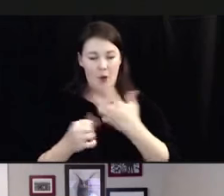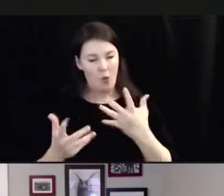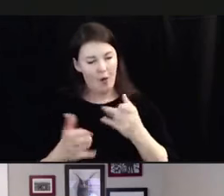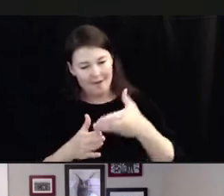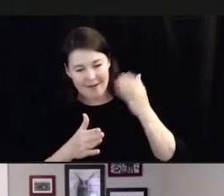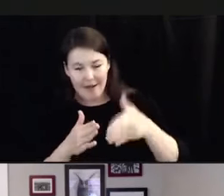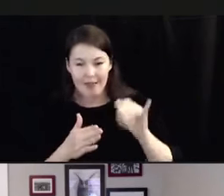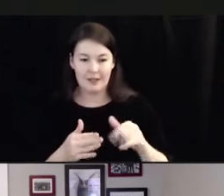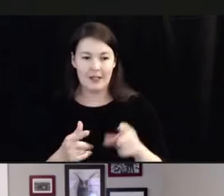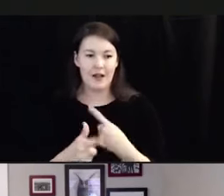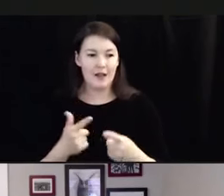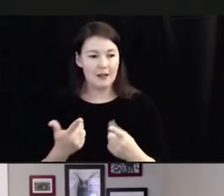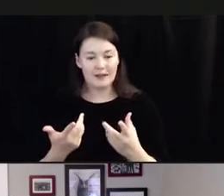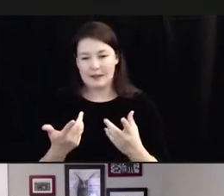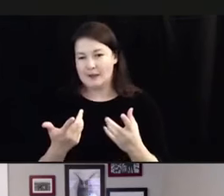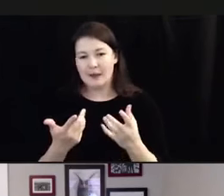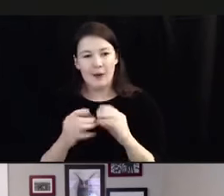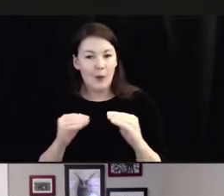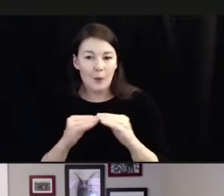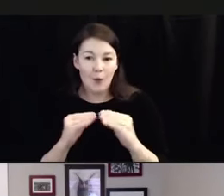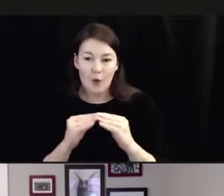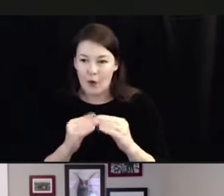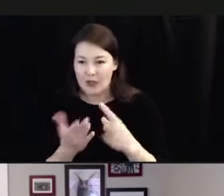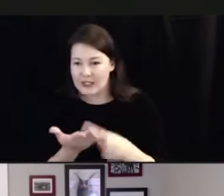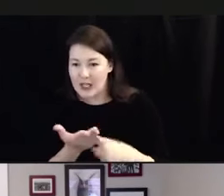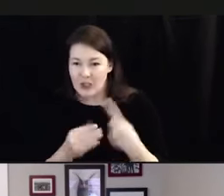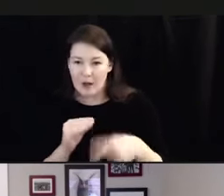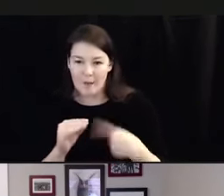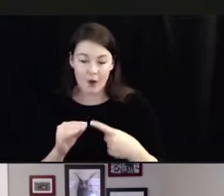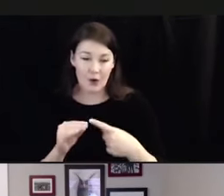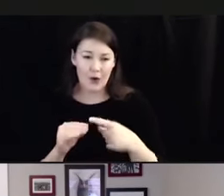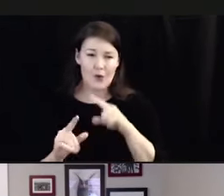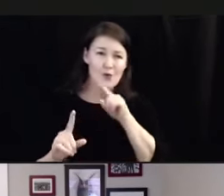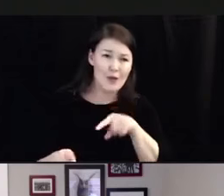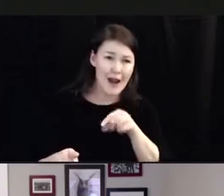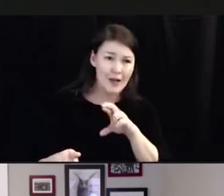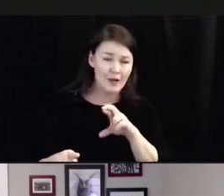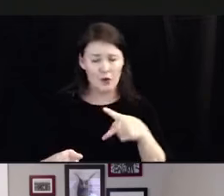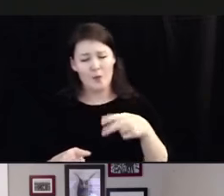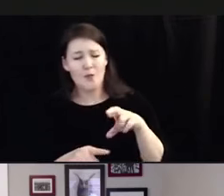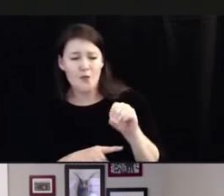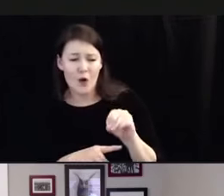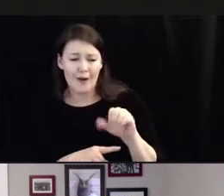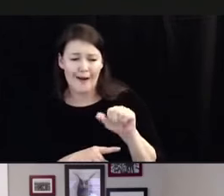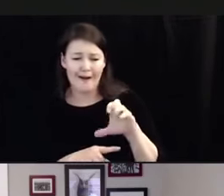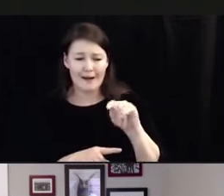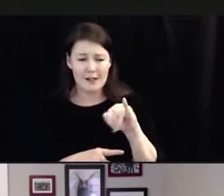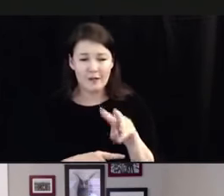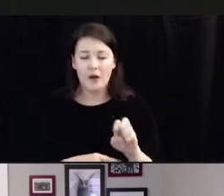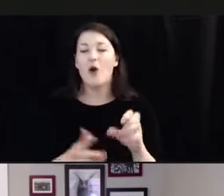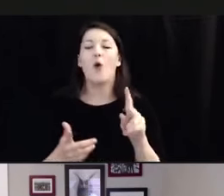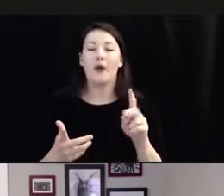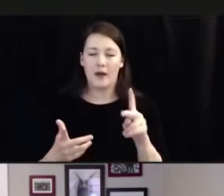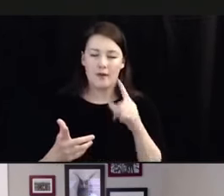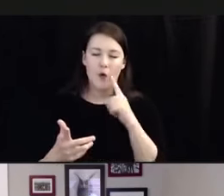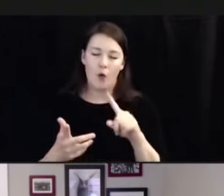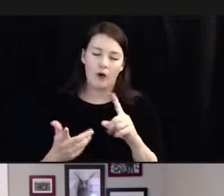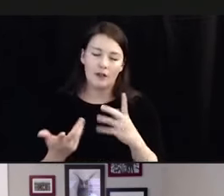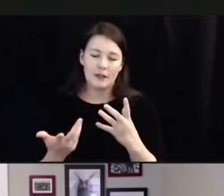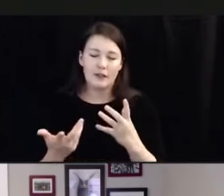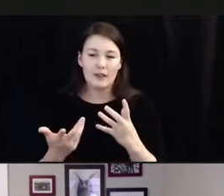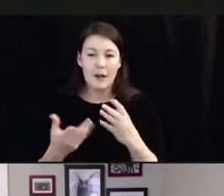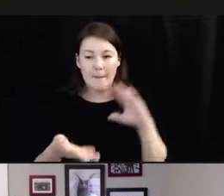no longer a discussion about being reactive or proactive. With regard to some of the mitigation measures, of course, wearing masks indoors around